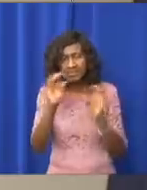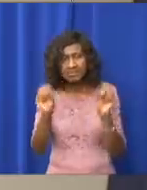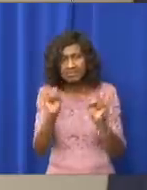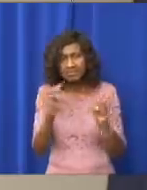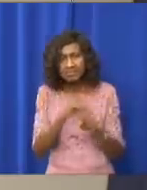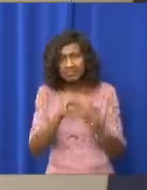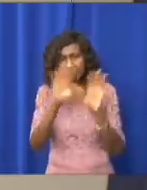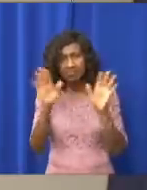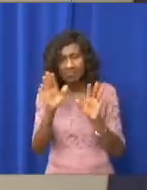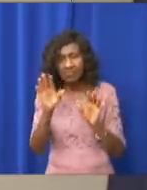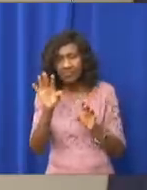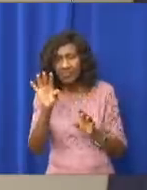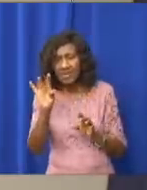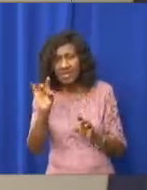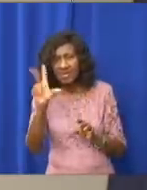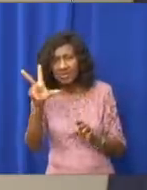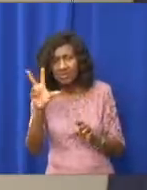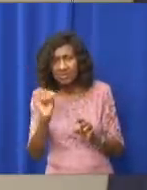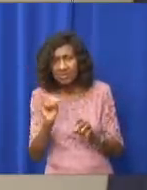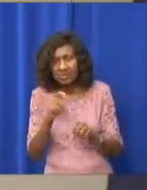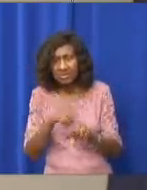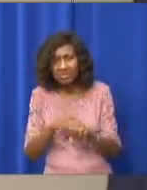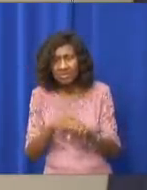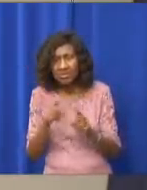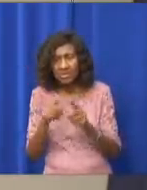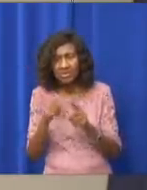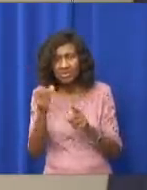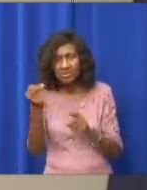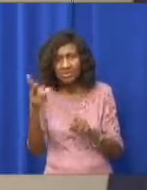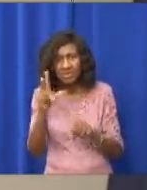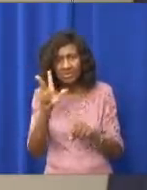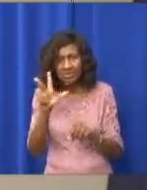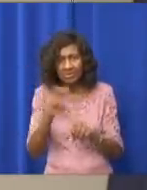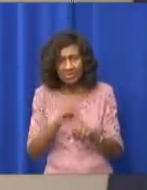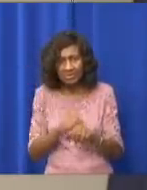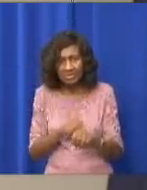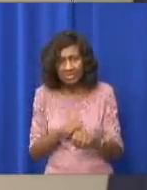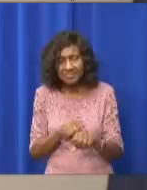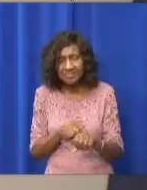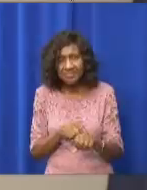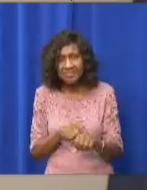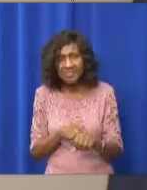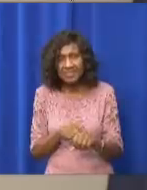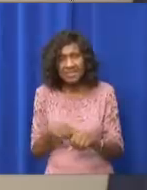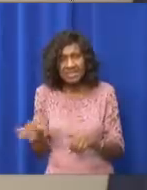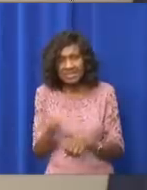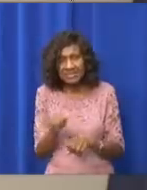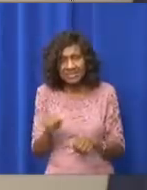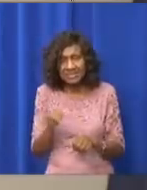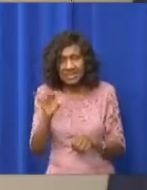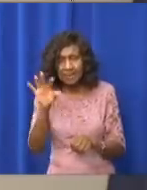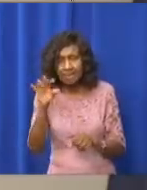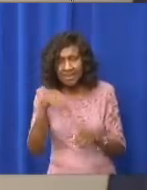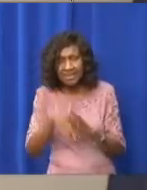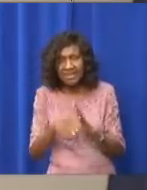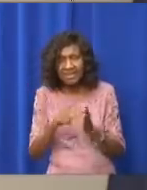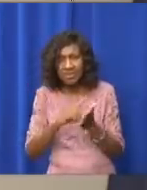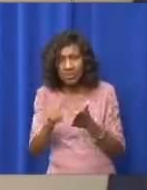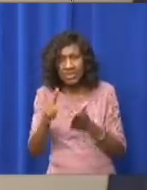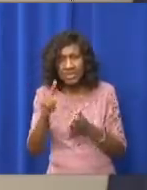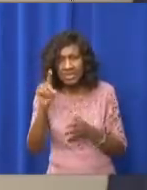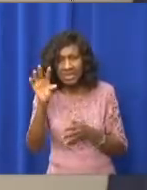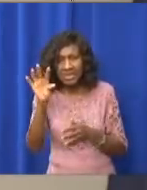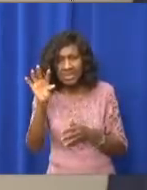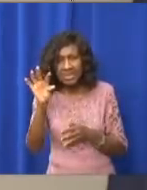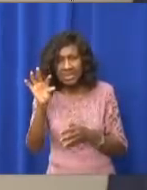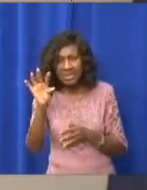a.m. to 12:30 p.m. During the week, the hours of this clinic will remain the same for 8 a.m.,